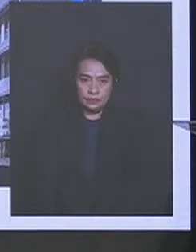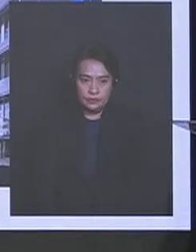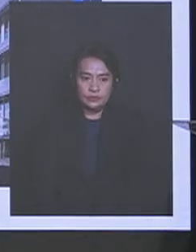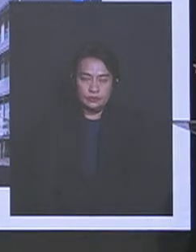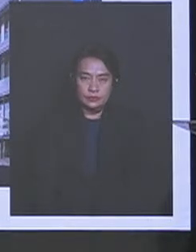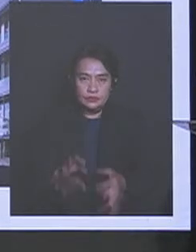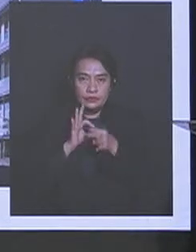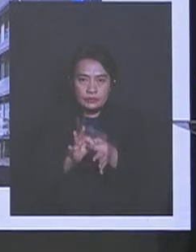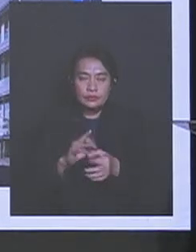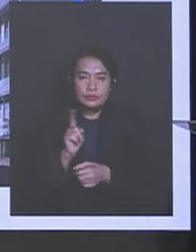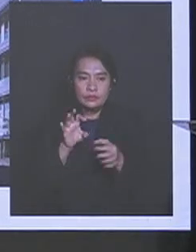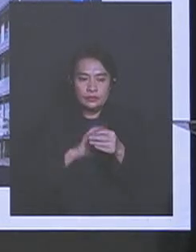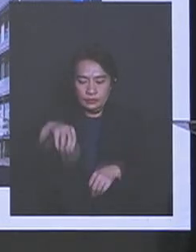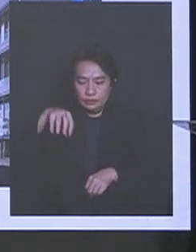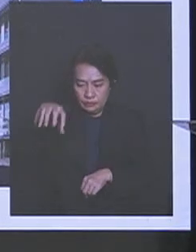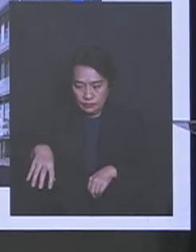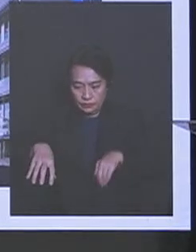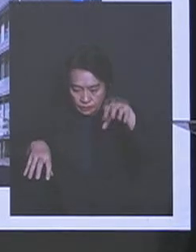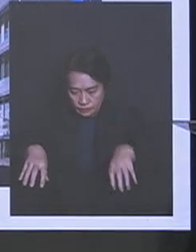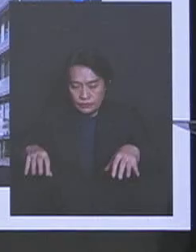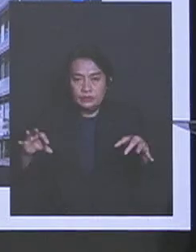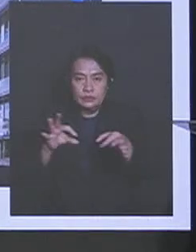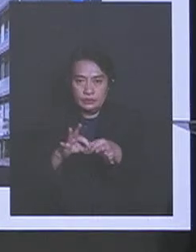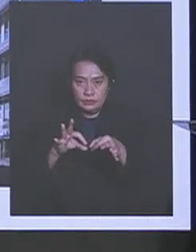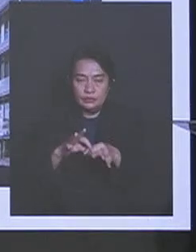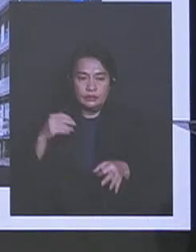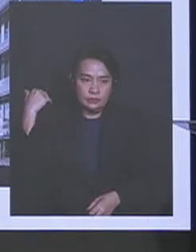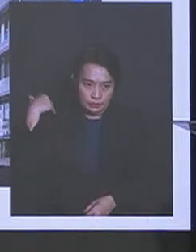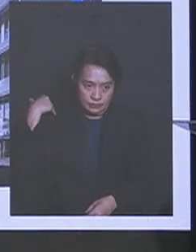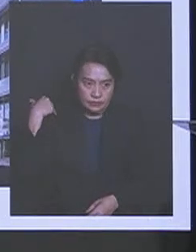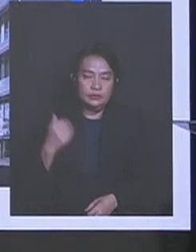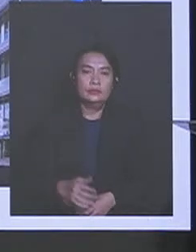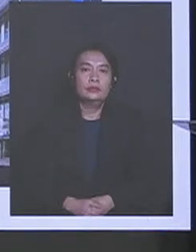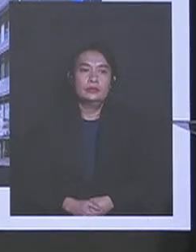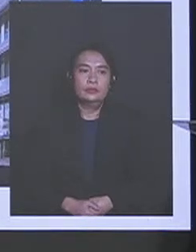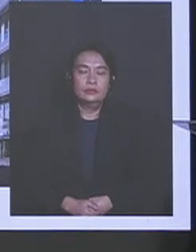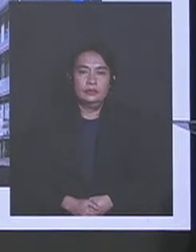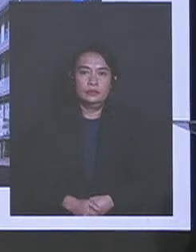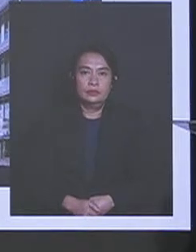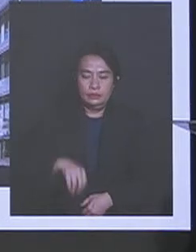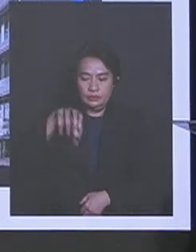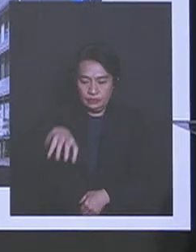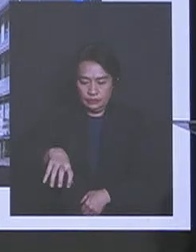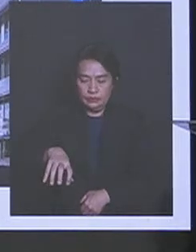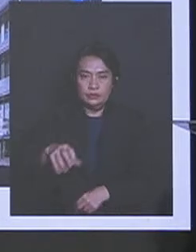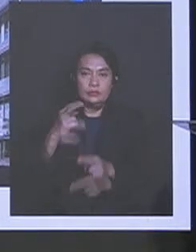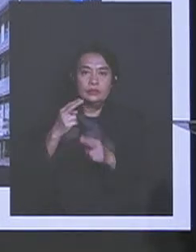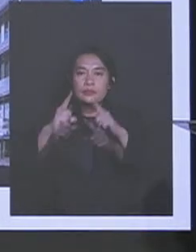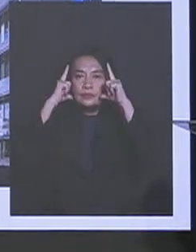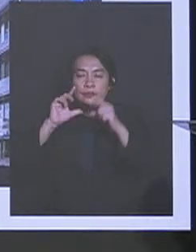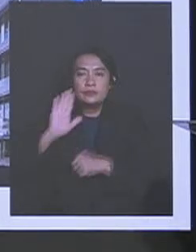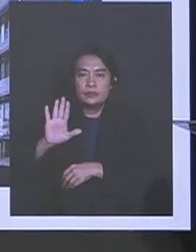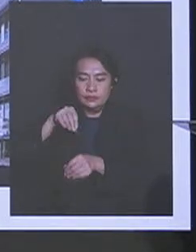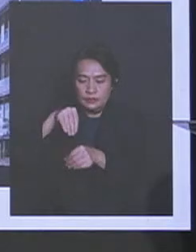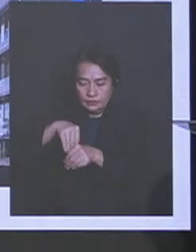architects all over the world, the sort of famous architects were hired to sort of build in this space. And we like to take a